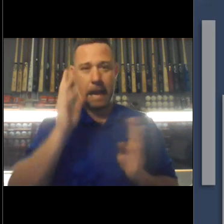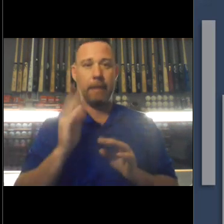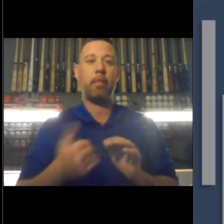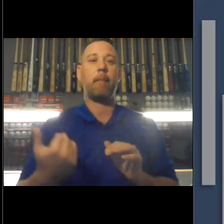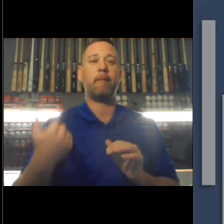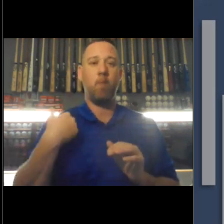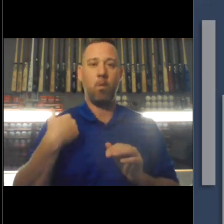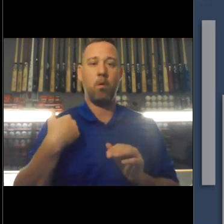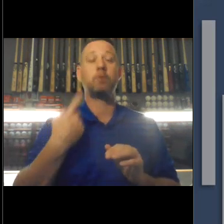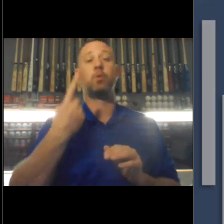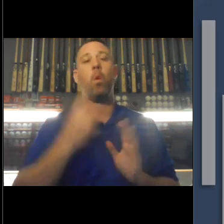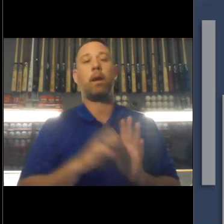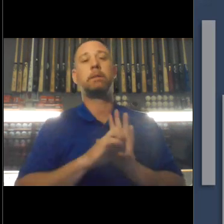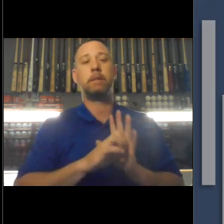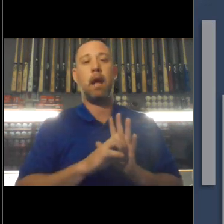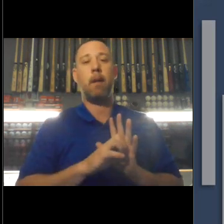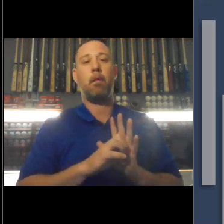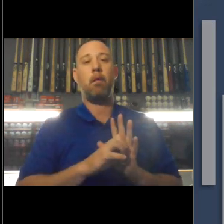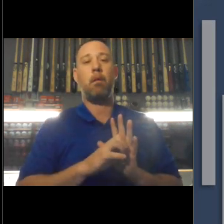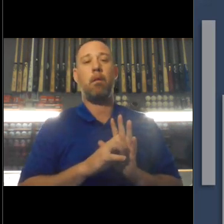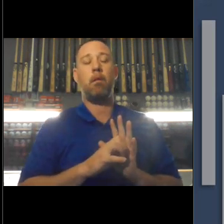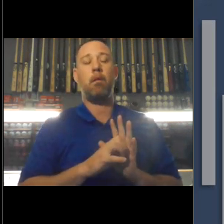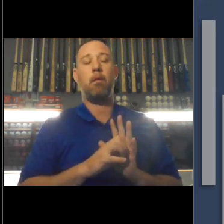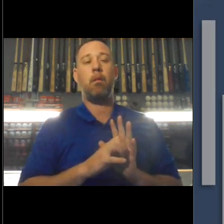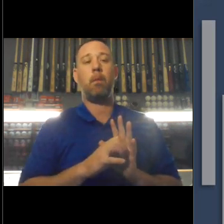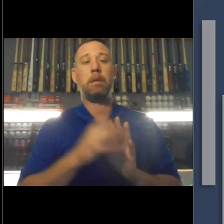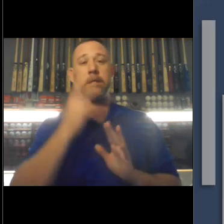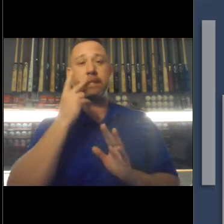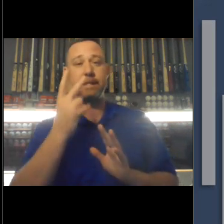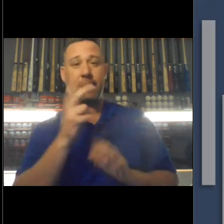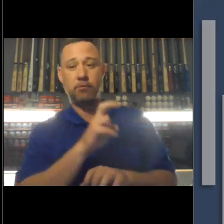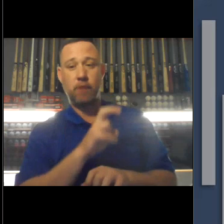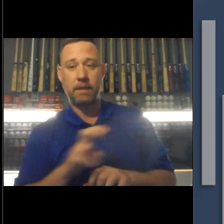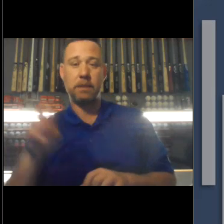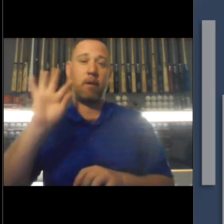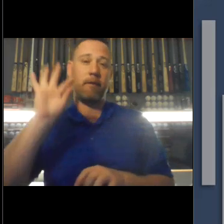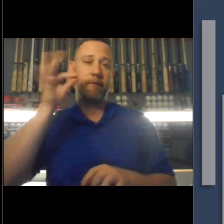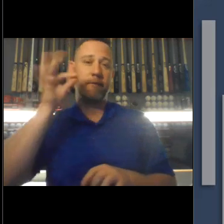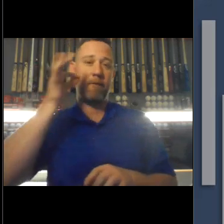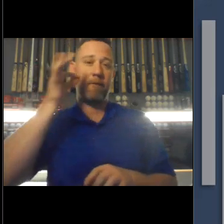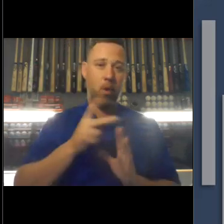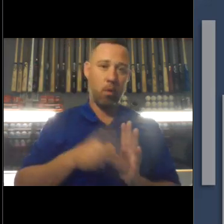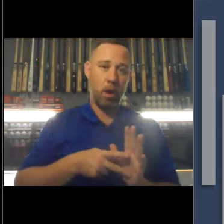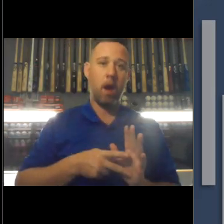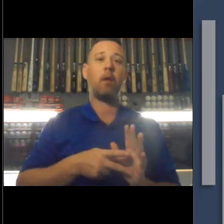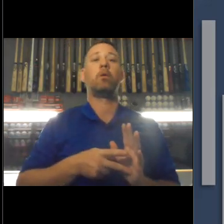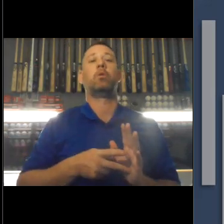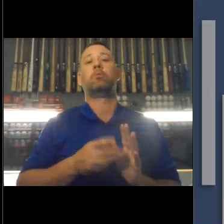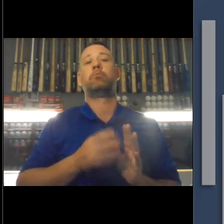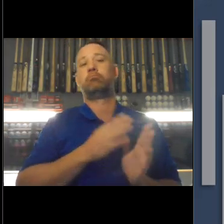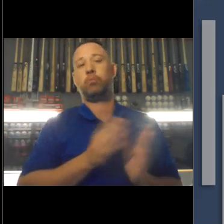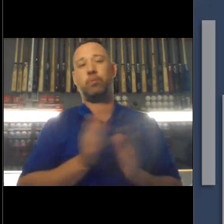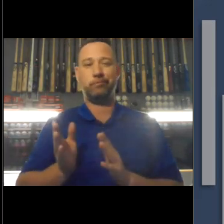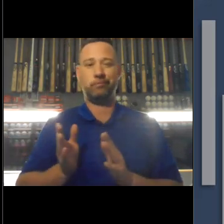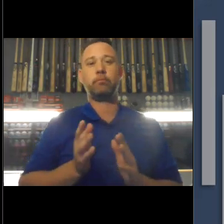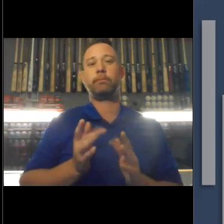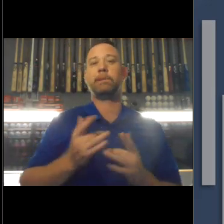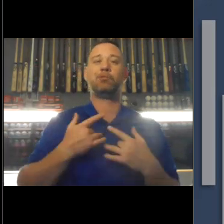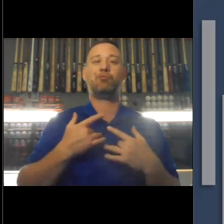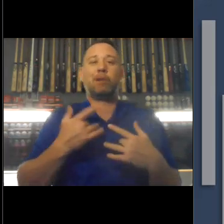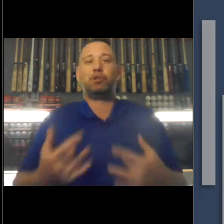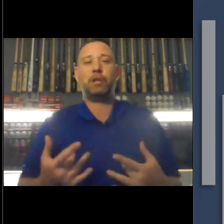This is one example, but seeing the transition in the federal program towards competitive or what they call discretionary funding,